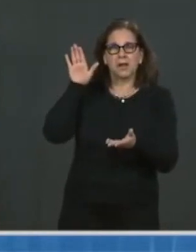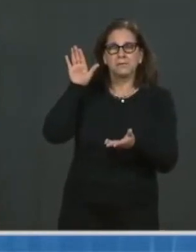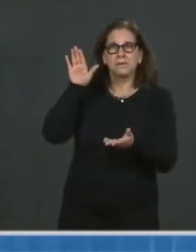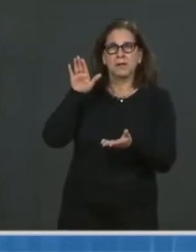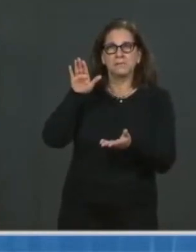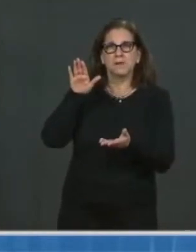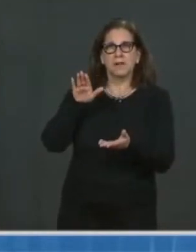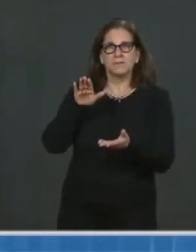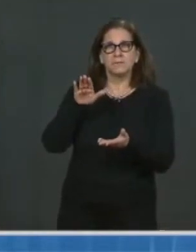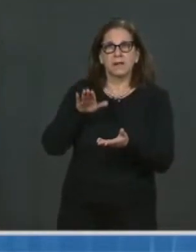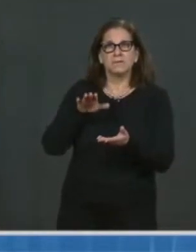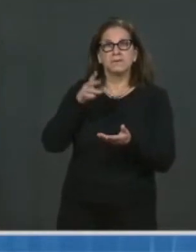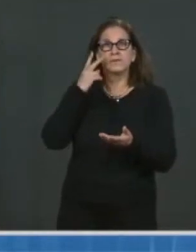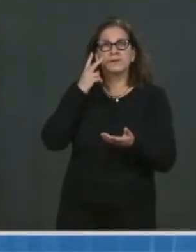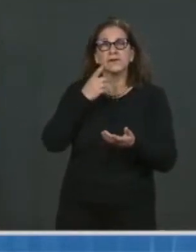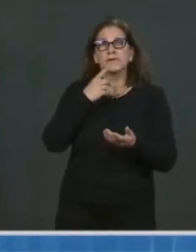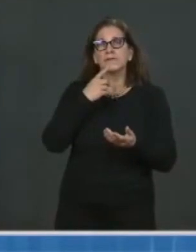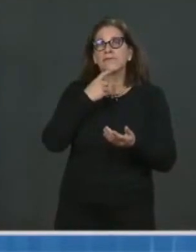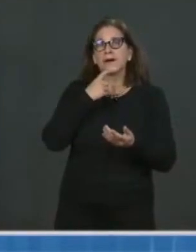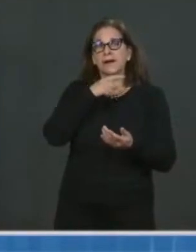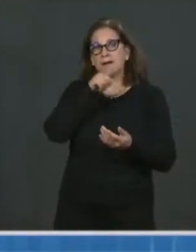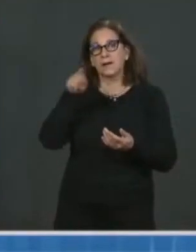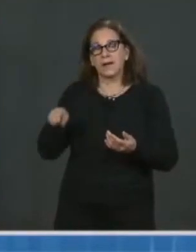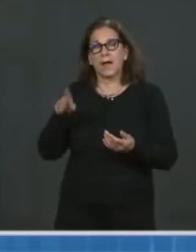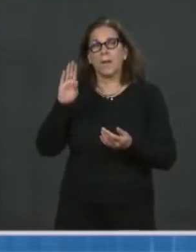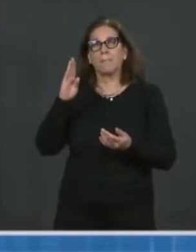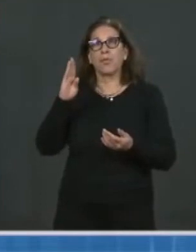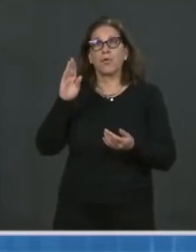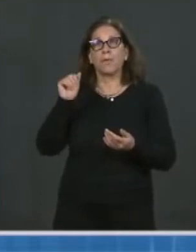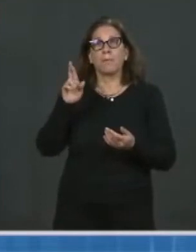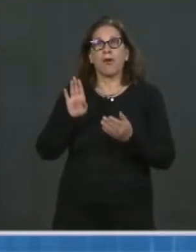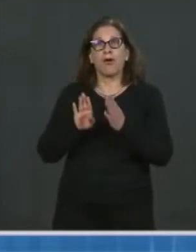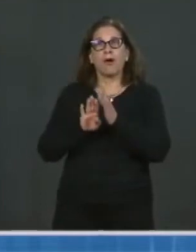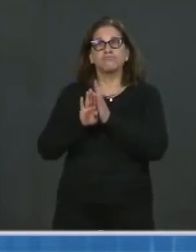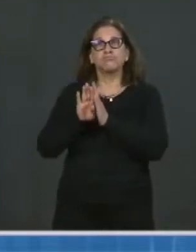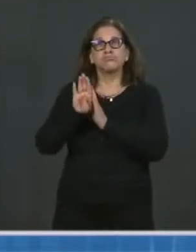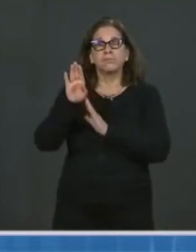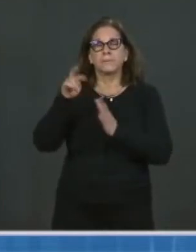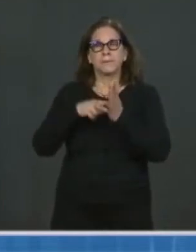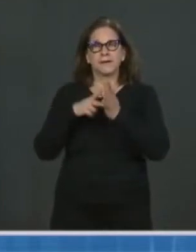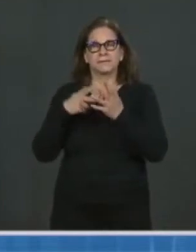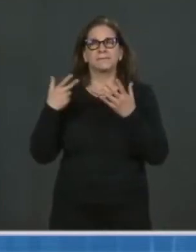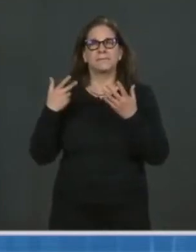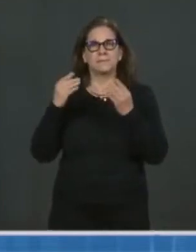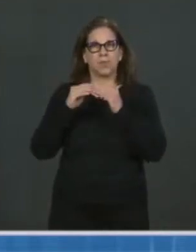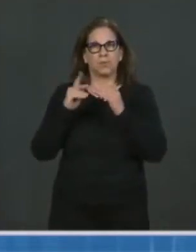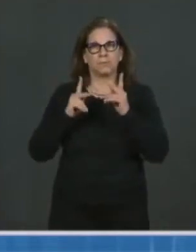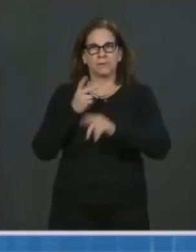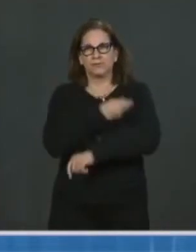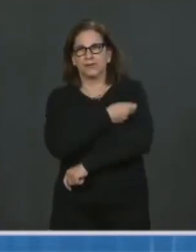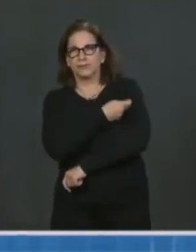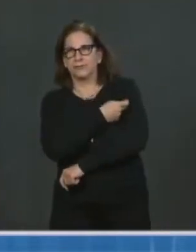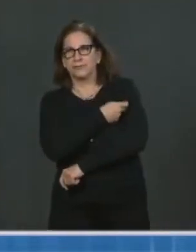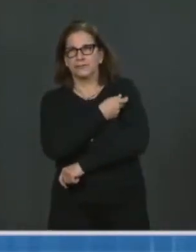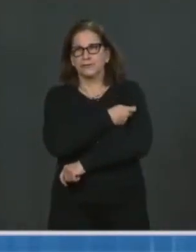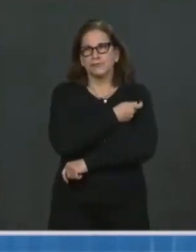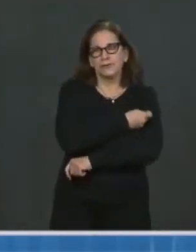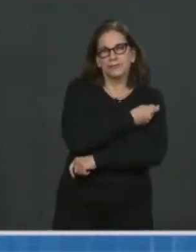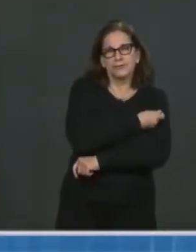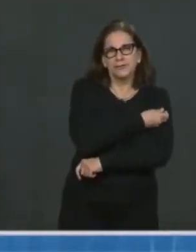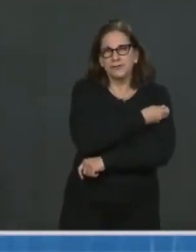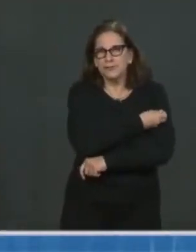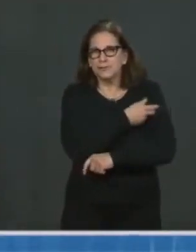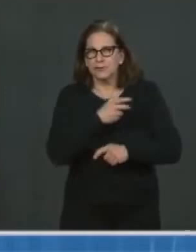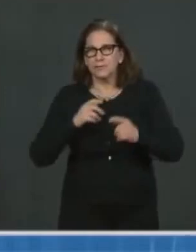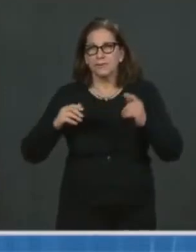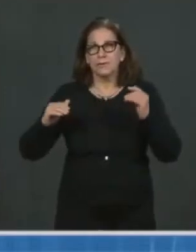mask mandates or allowing restaurants, retailers, and others to reopen with fewer or no restrictions. In an interview